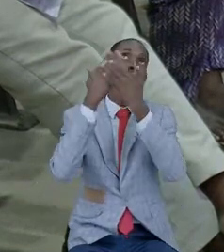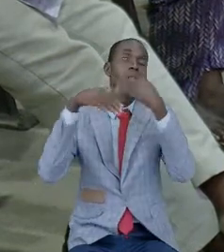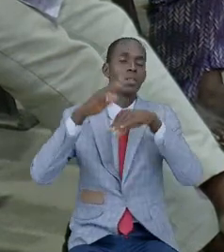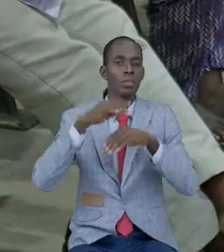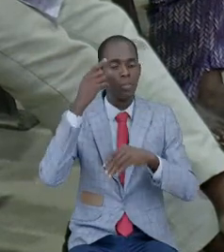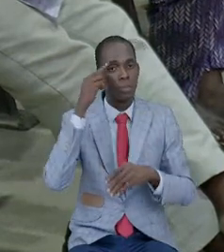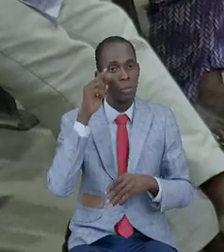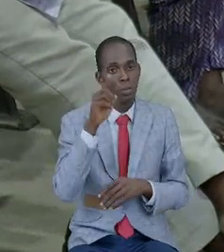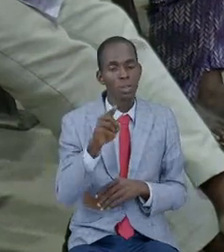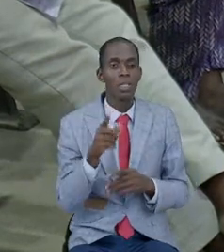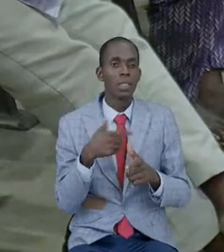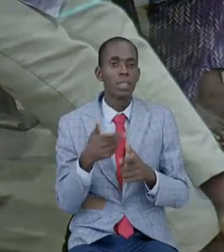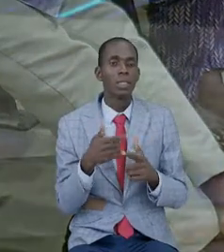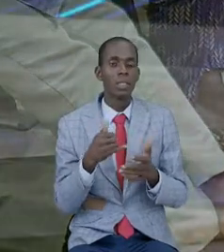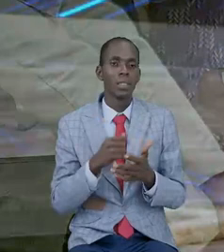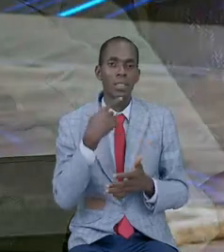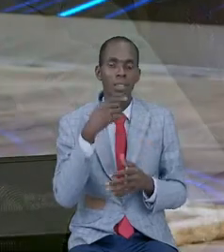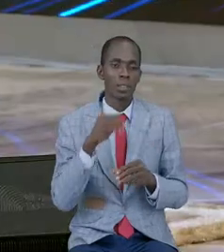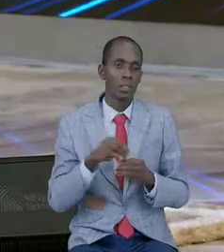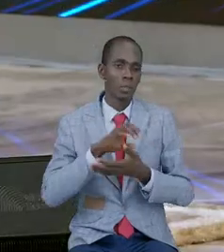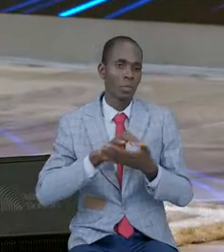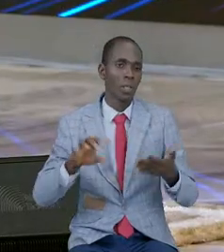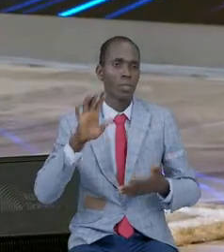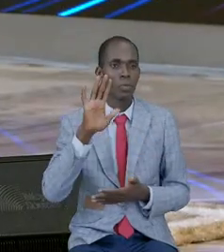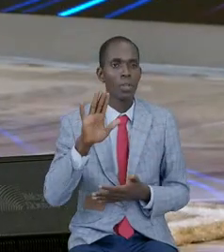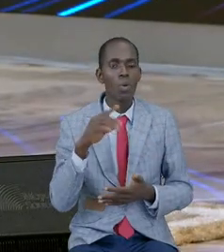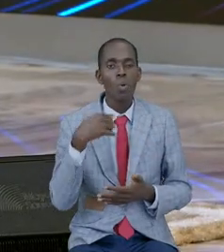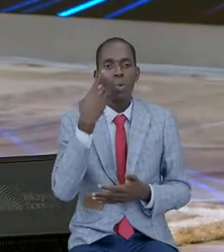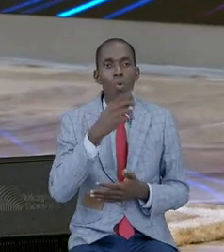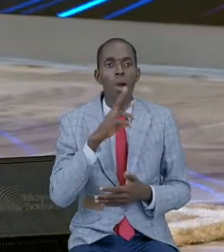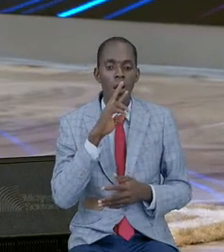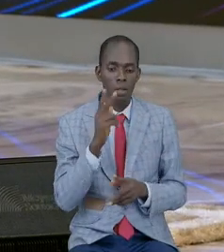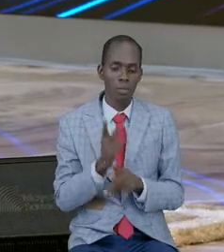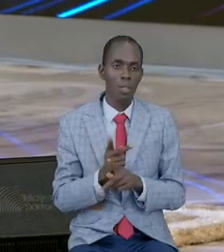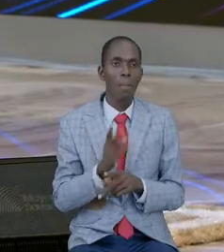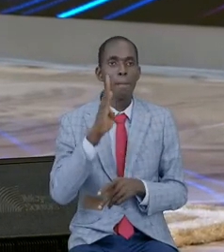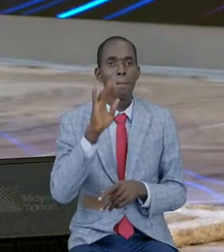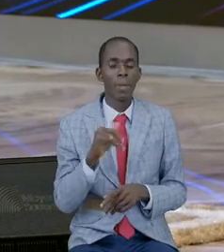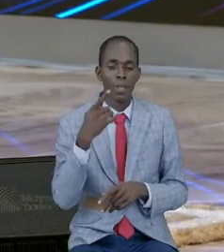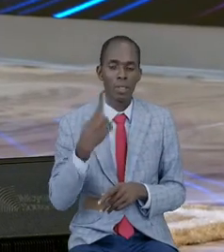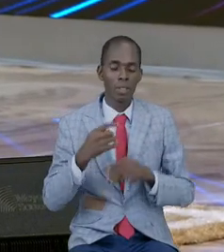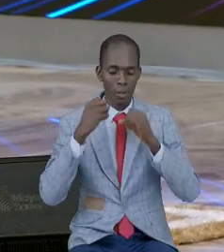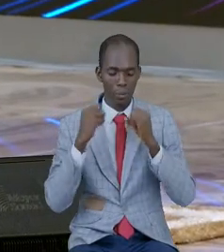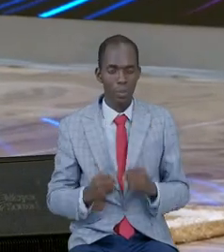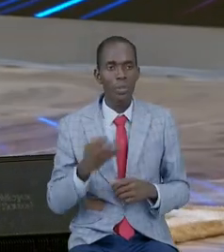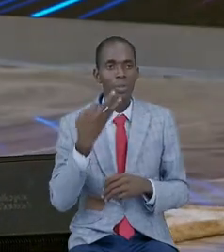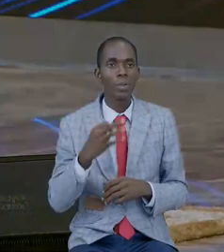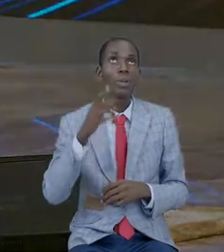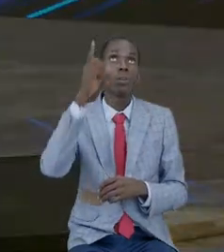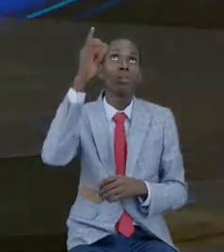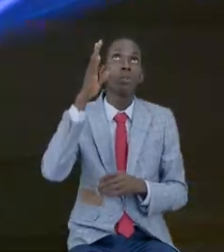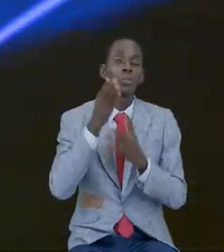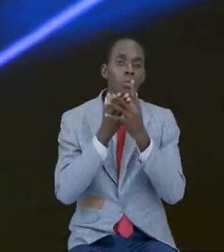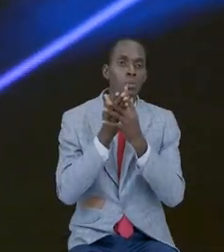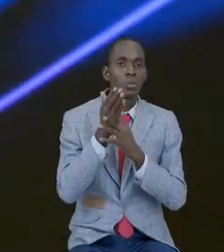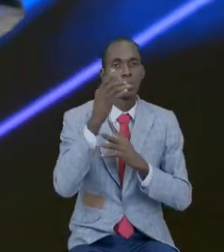you then he tells us in verse five who are catched by the power of god through